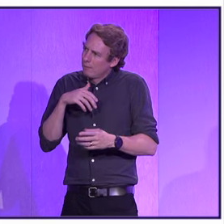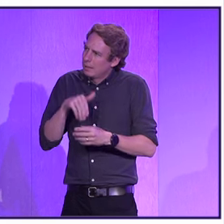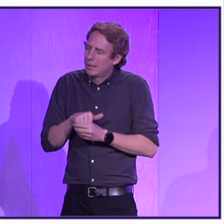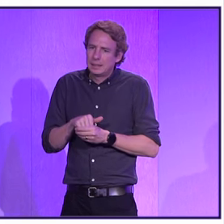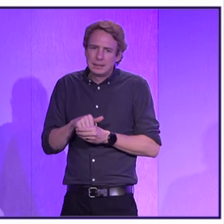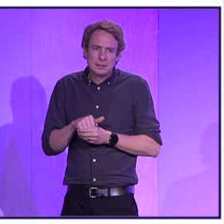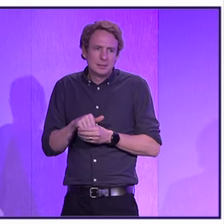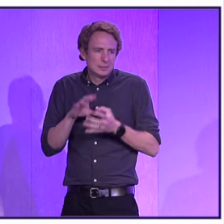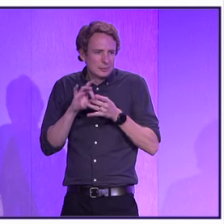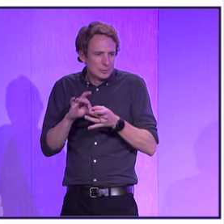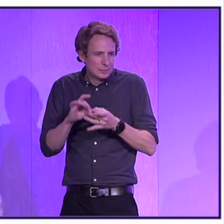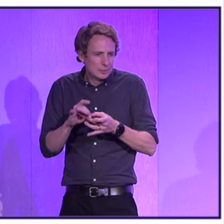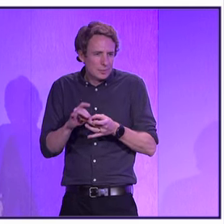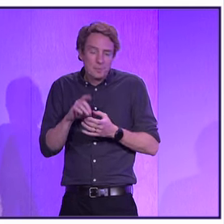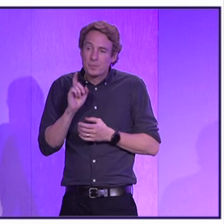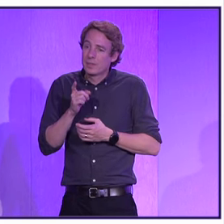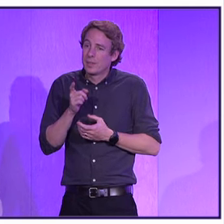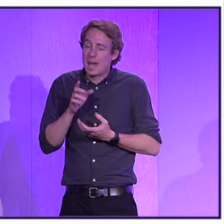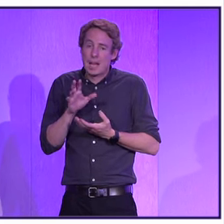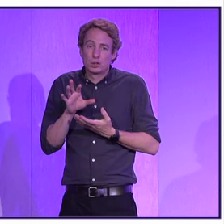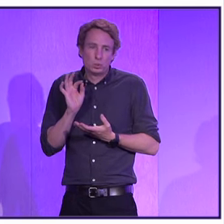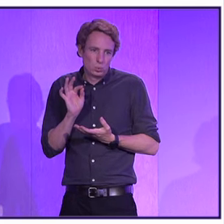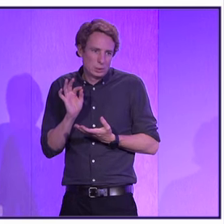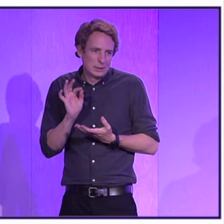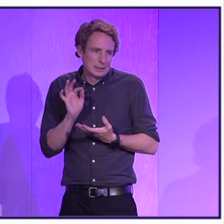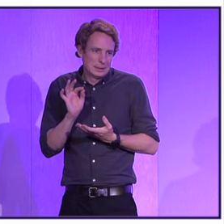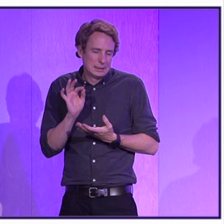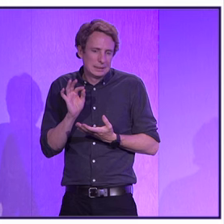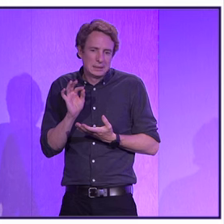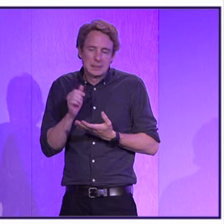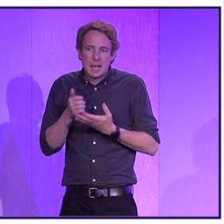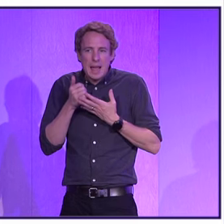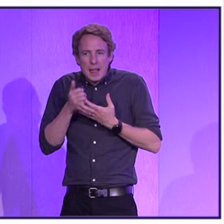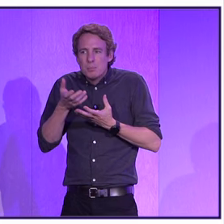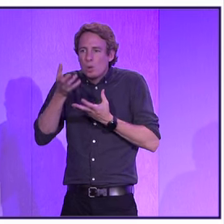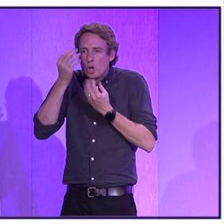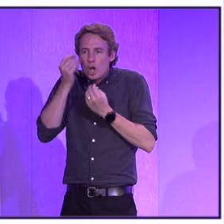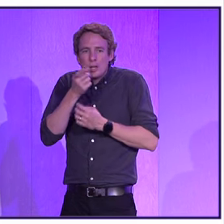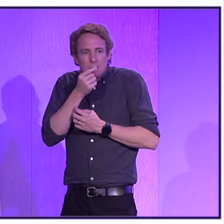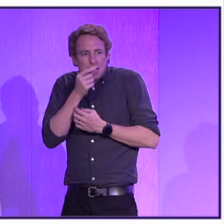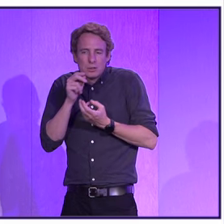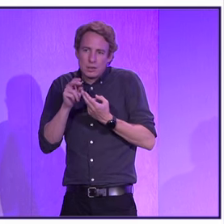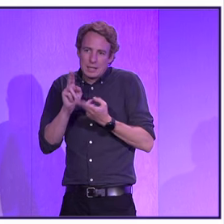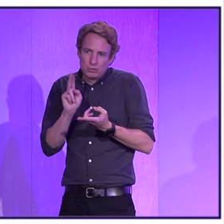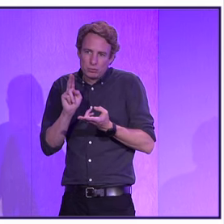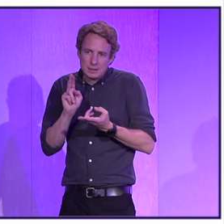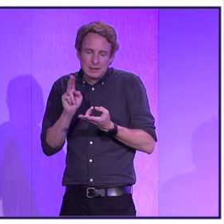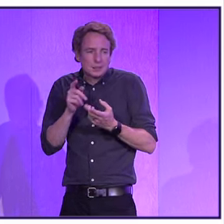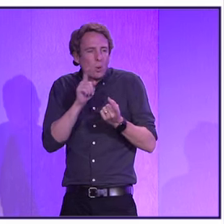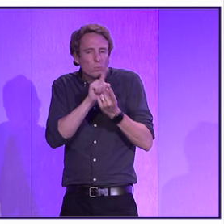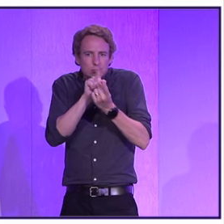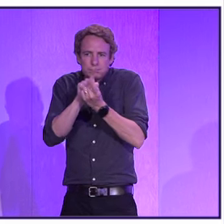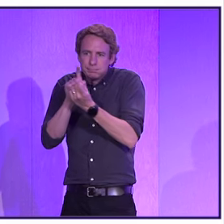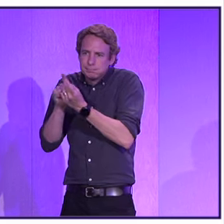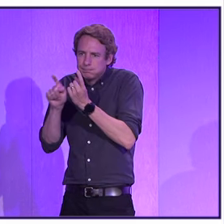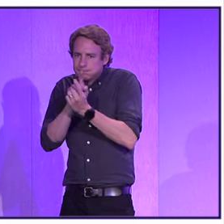that choice that we have to increase the learning potential in our interactions with others